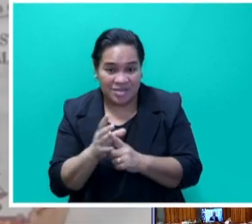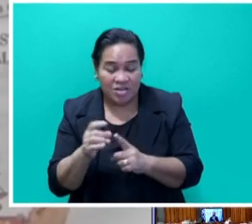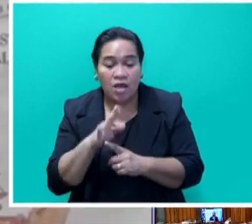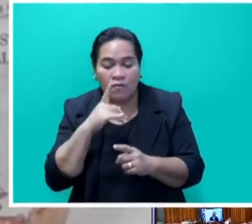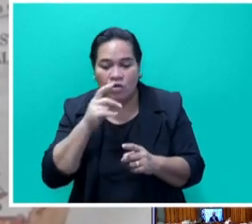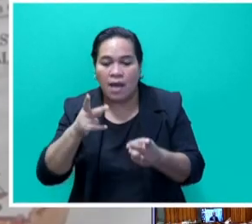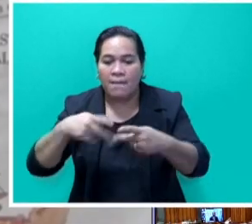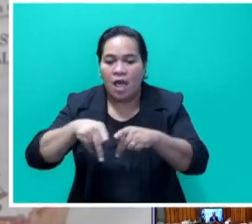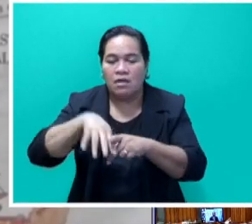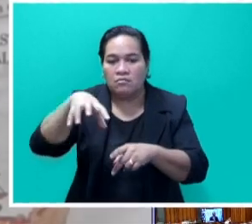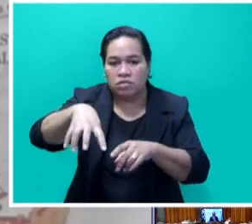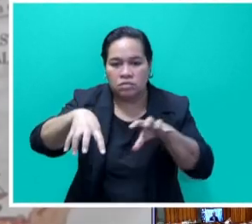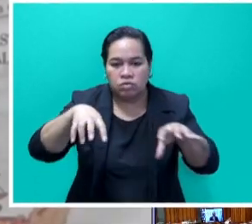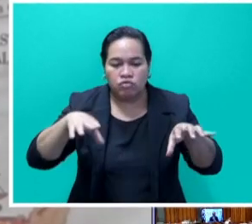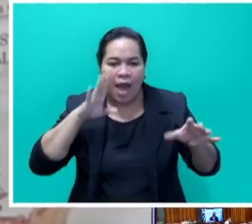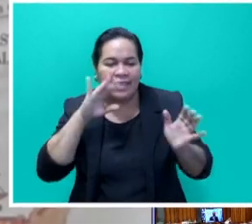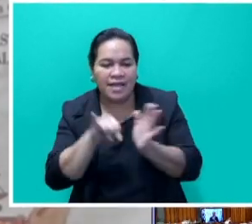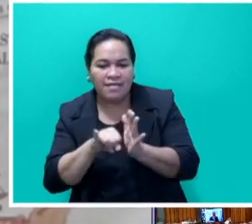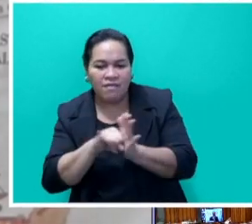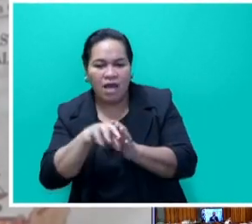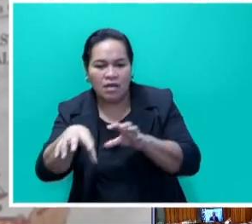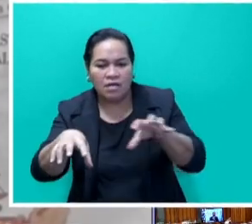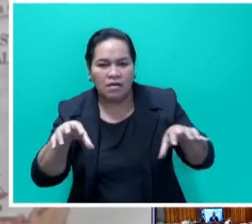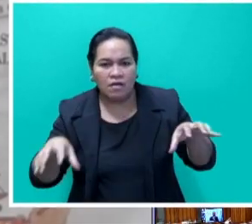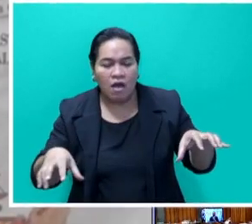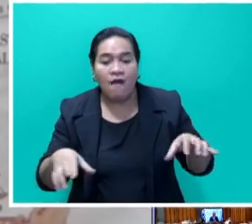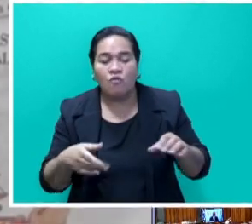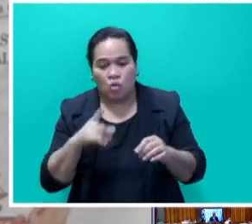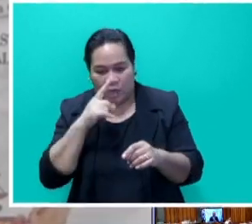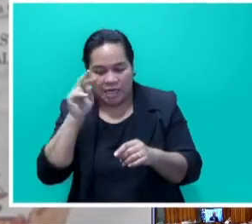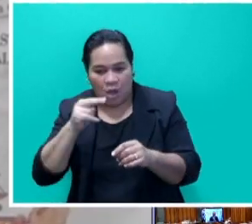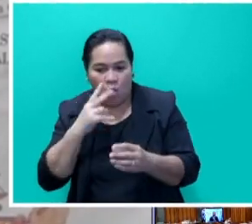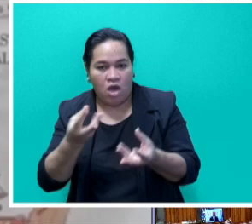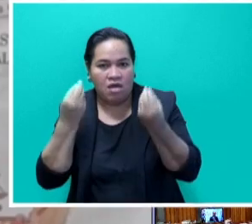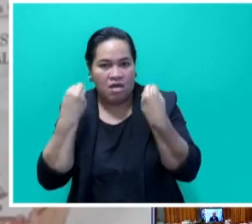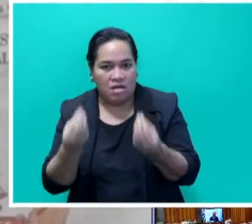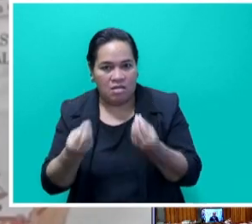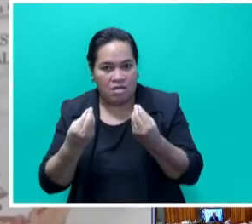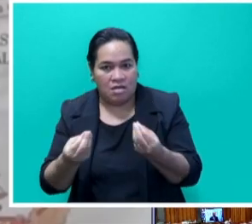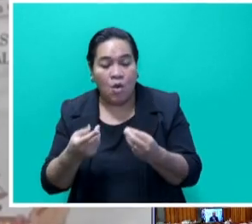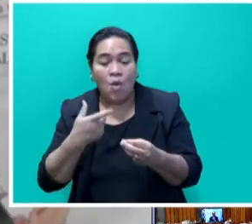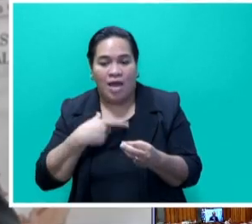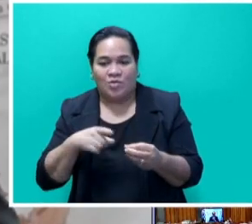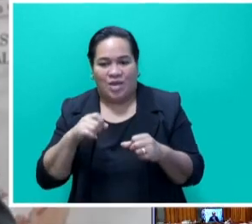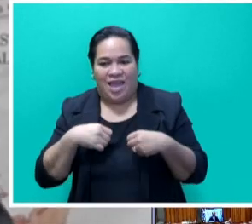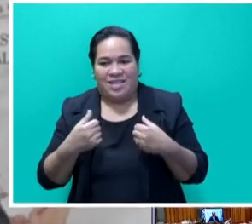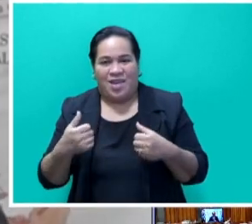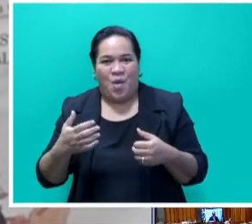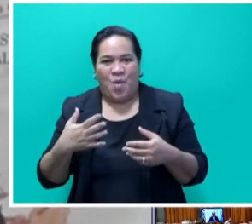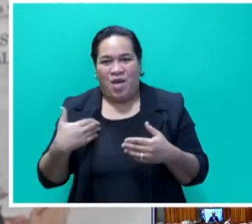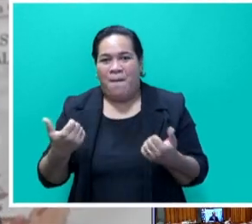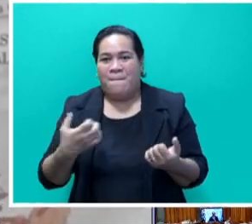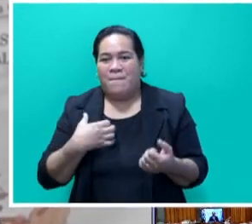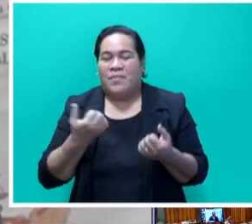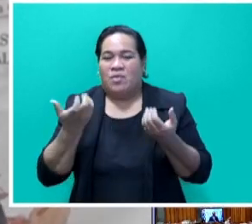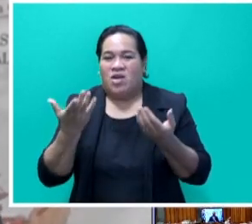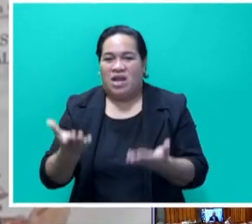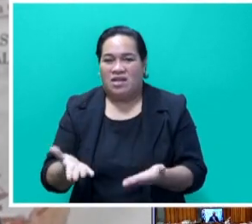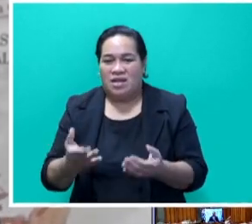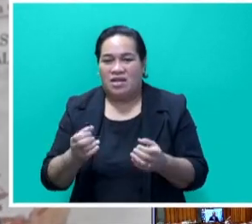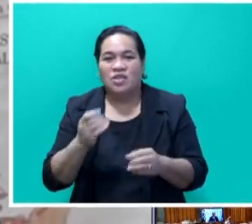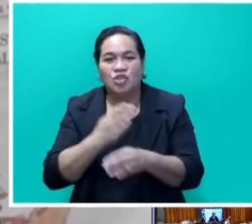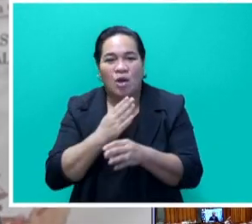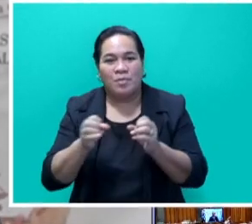allocation and identification of state land for high return investments, because this creates wealth and also provides job opportunities for our